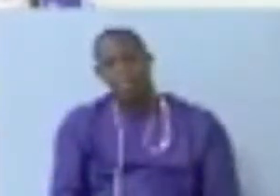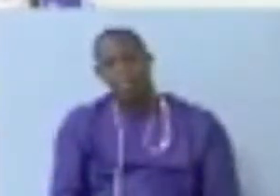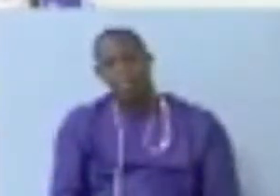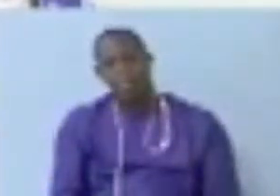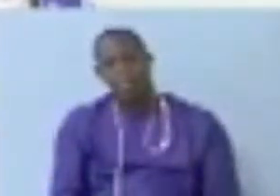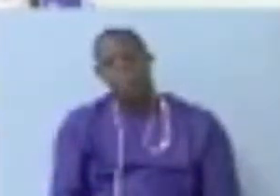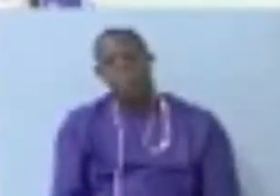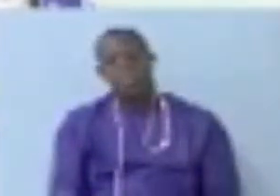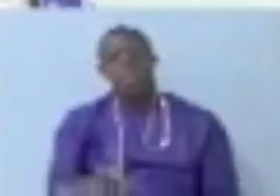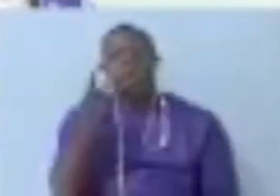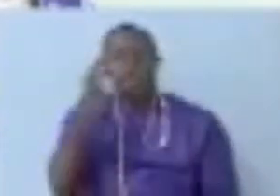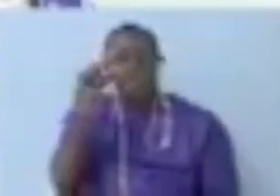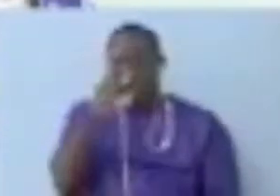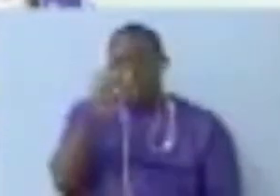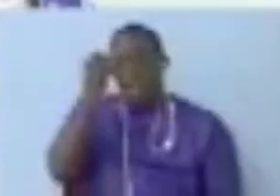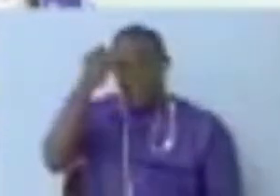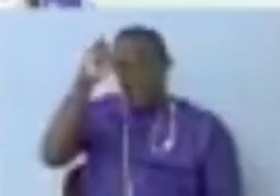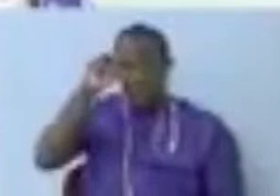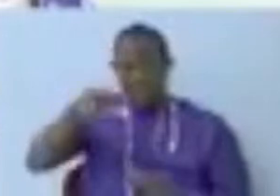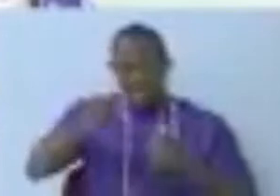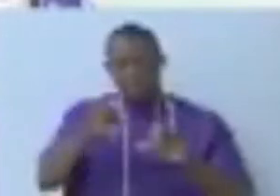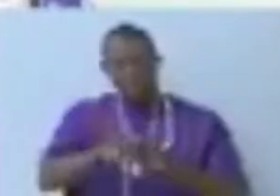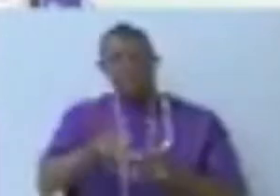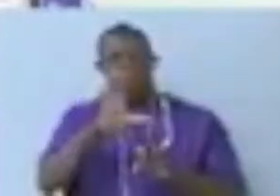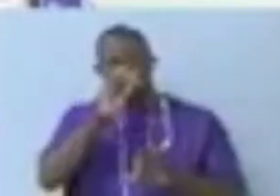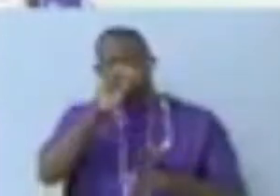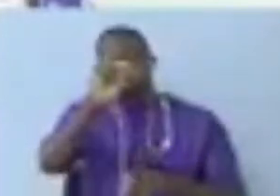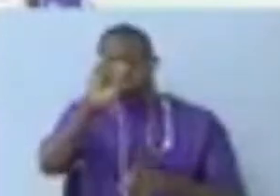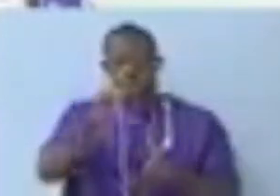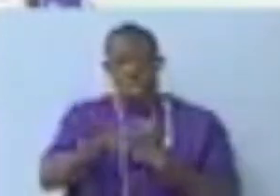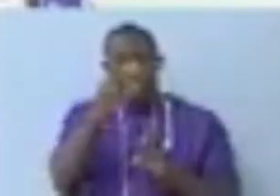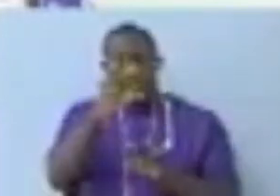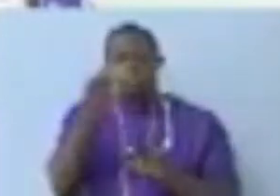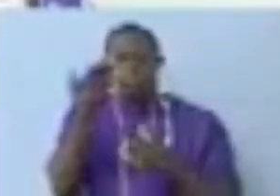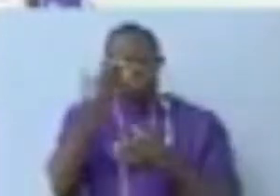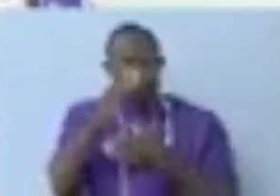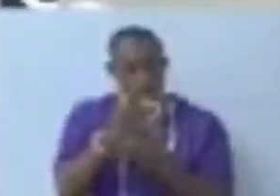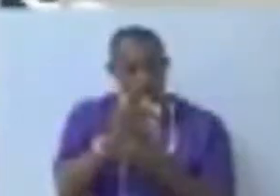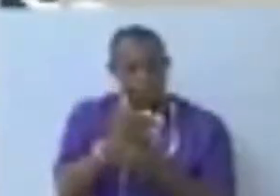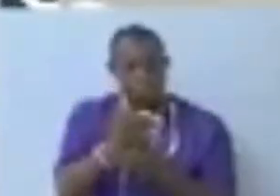ideas start flowing in my mind, Well,